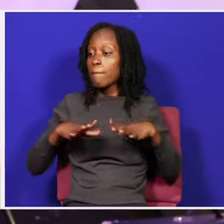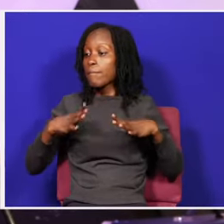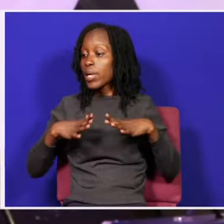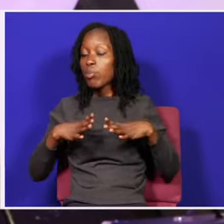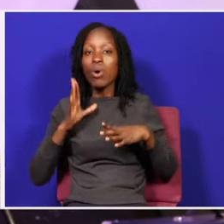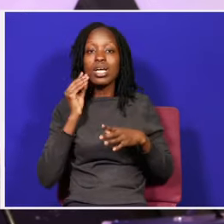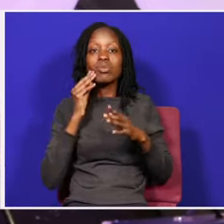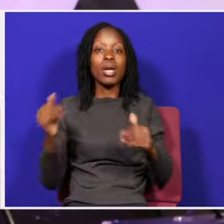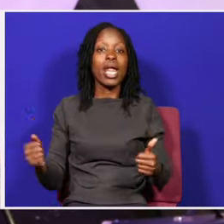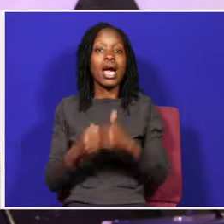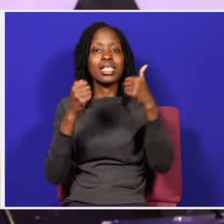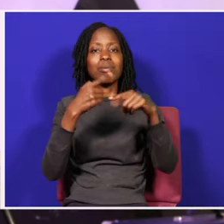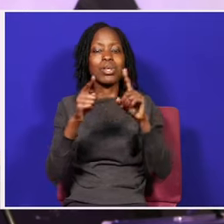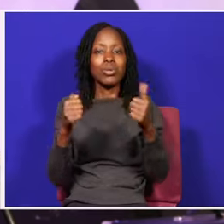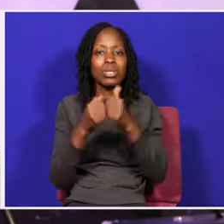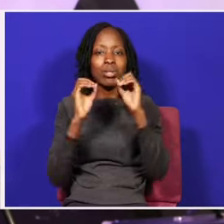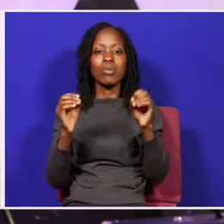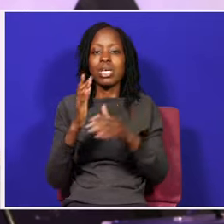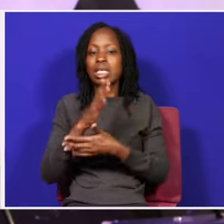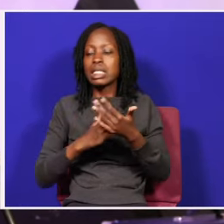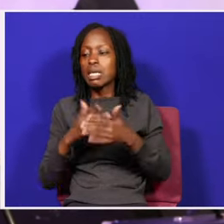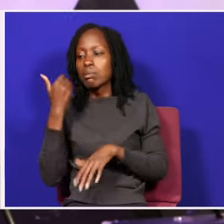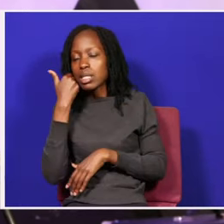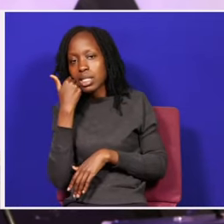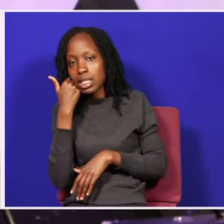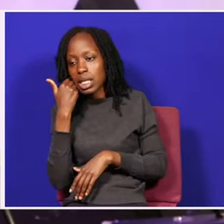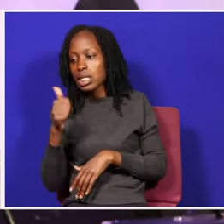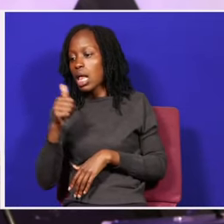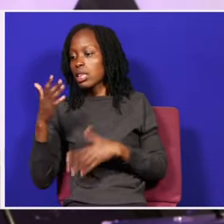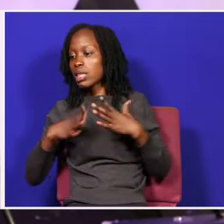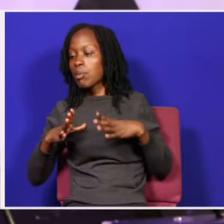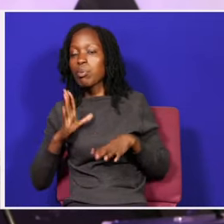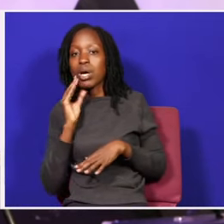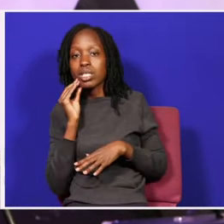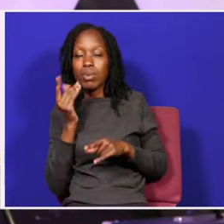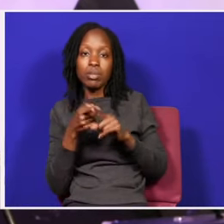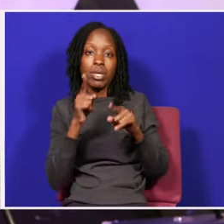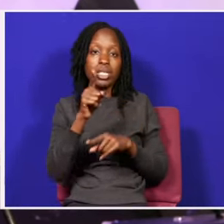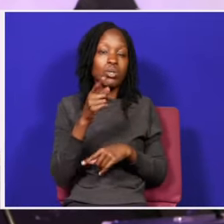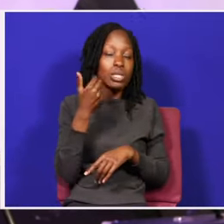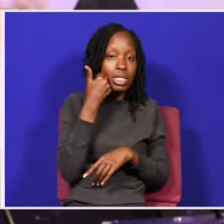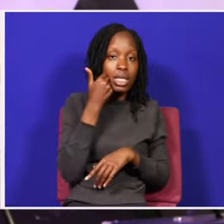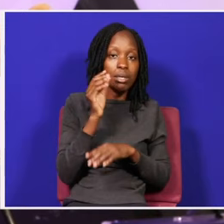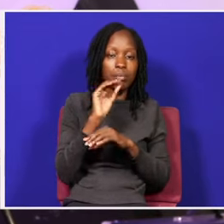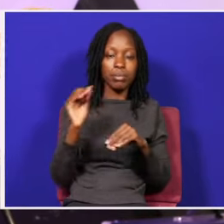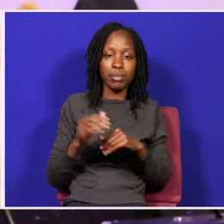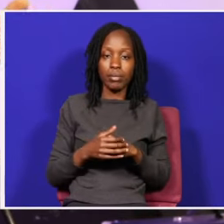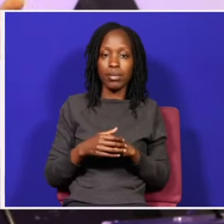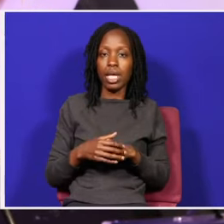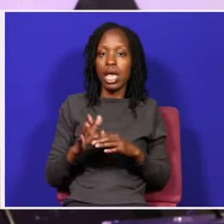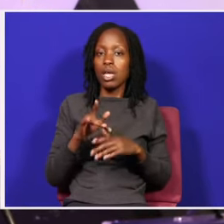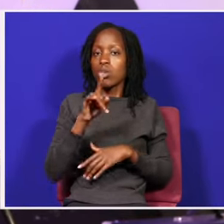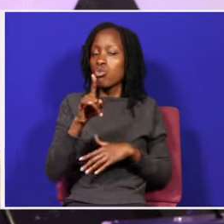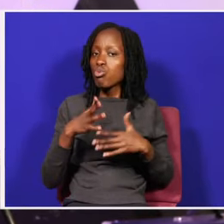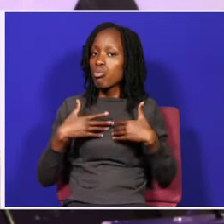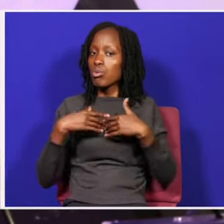other people. There were sicknesses that seemed to grab hold of other people that you know, but then you recovered. You